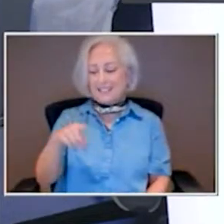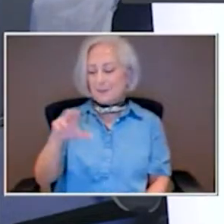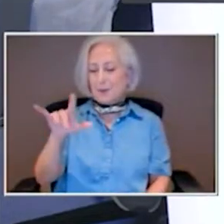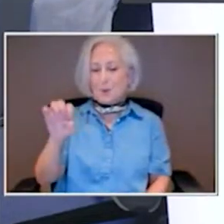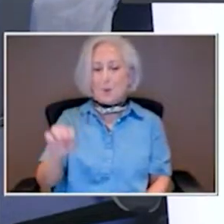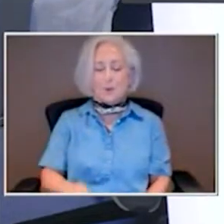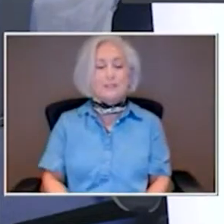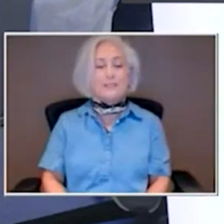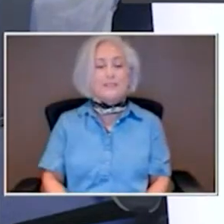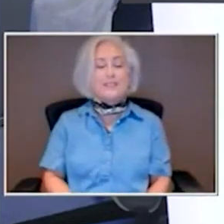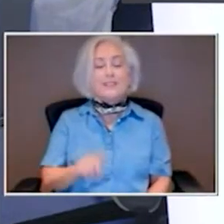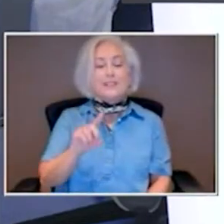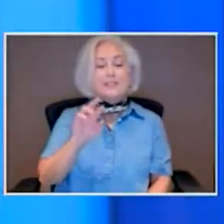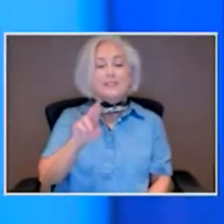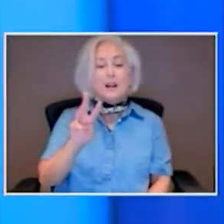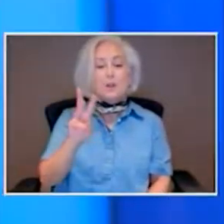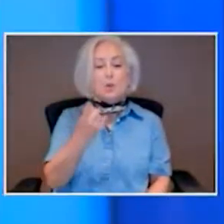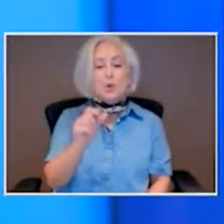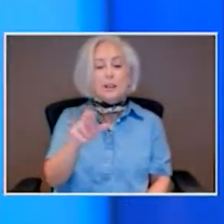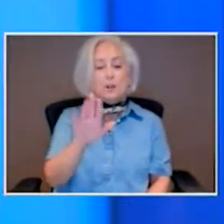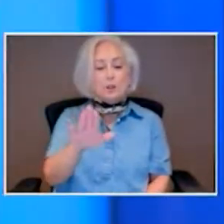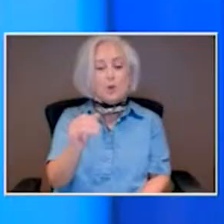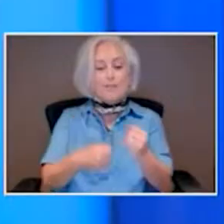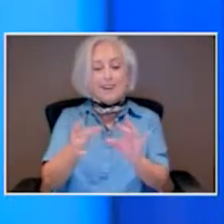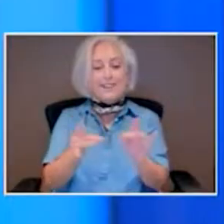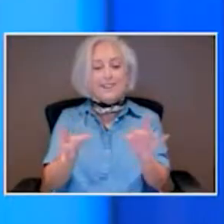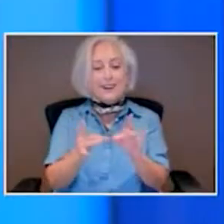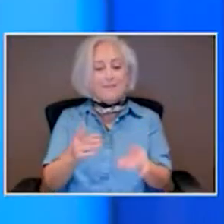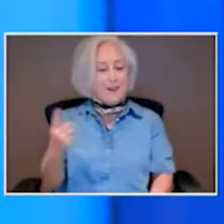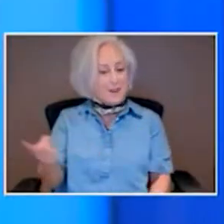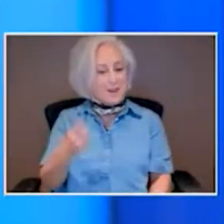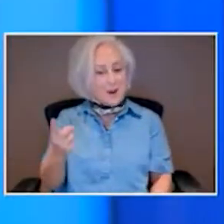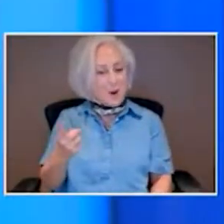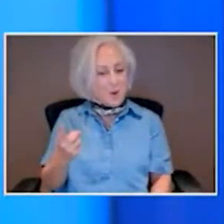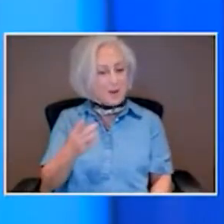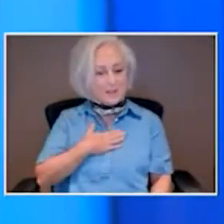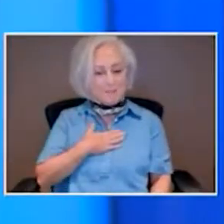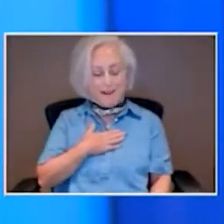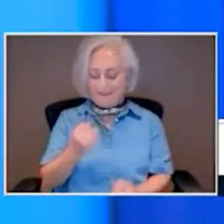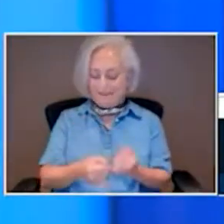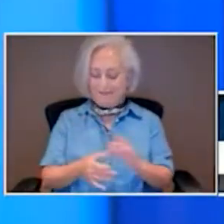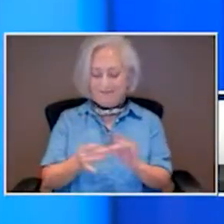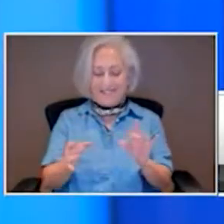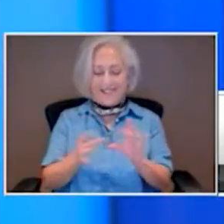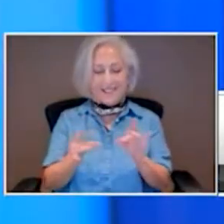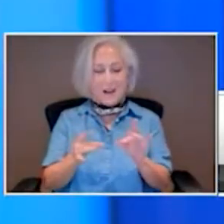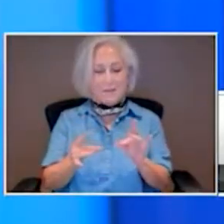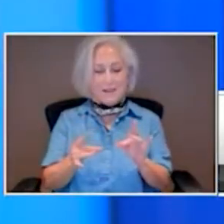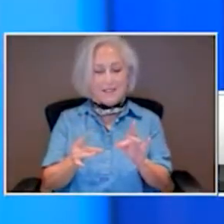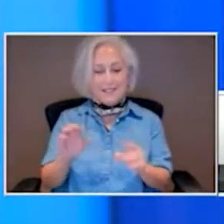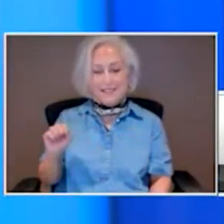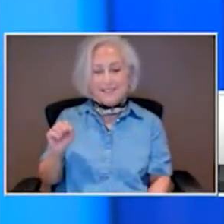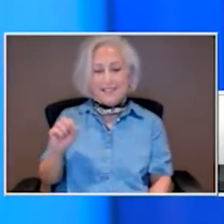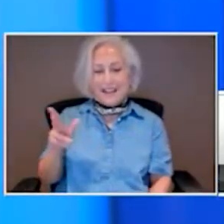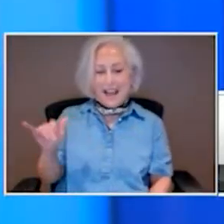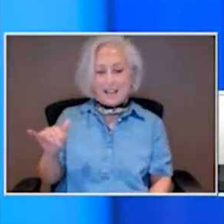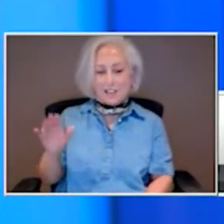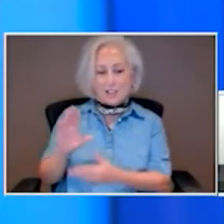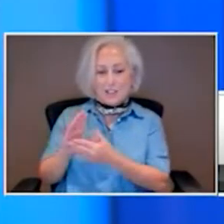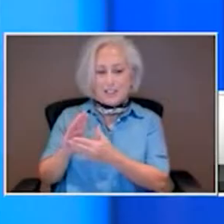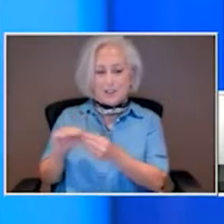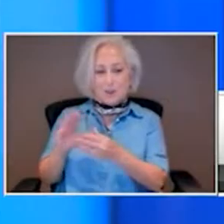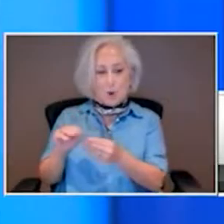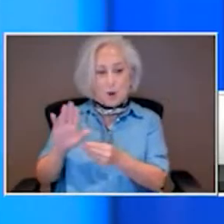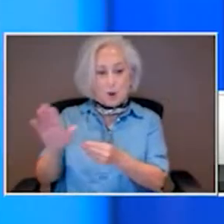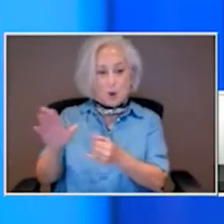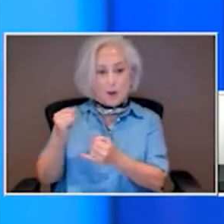from this story? Well, it's always my takeaway, I think. And it couples Ashley's story with your last question is